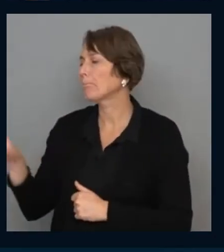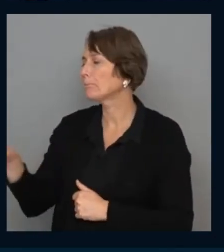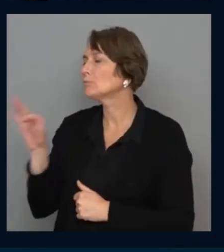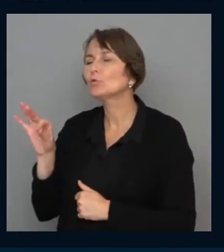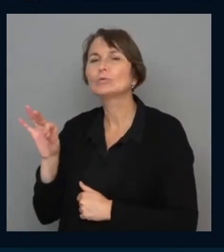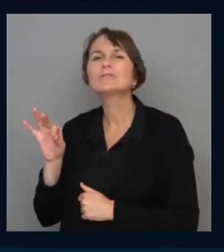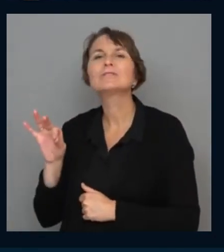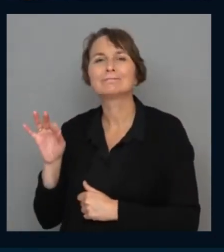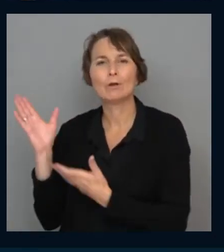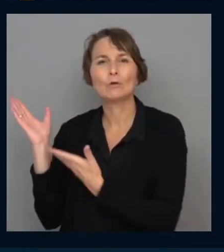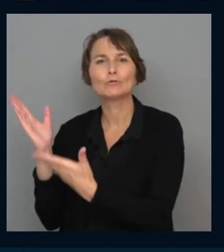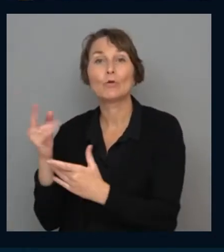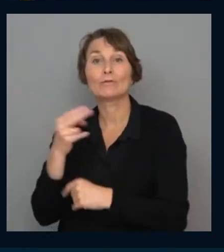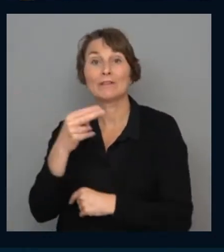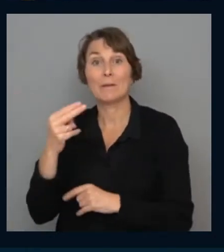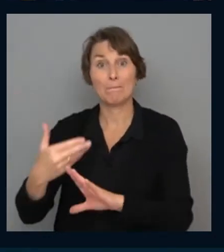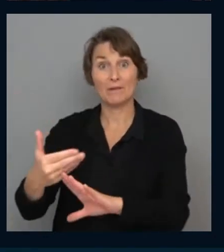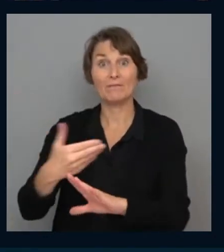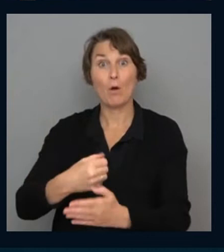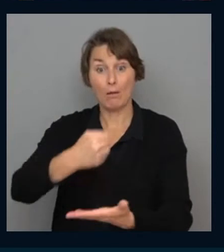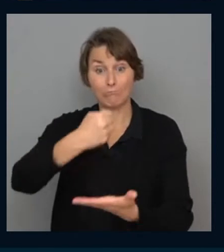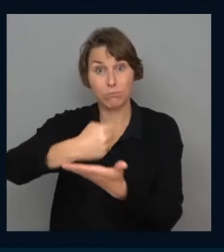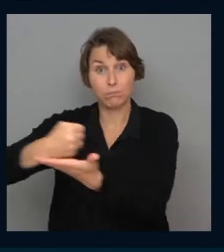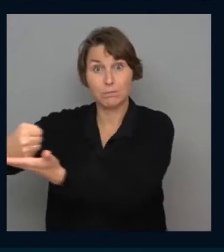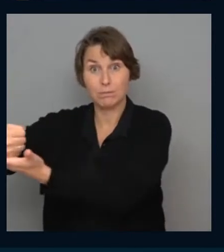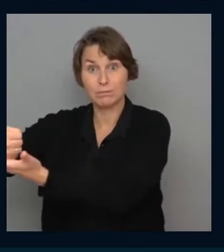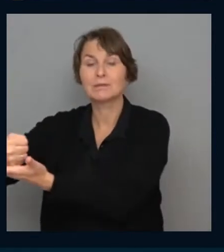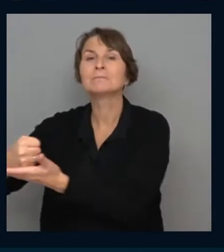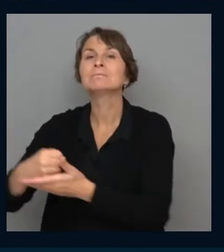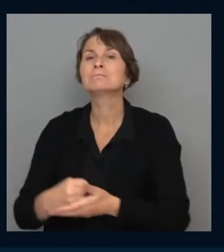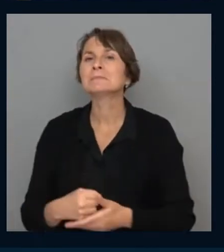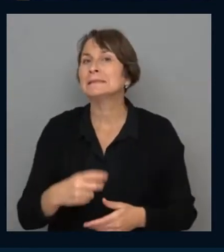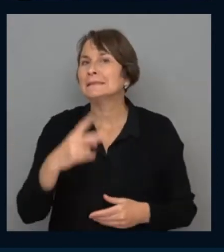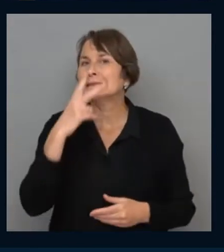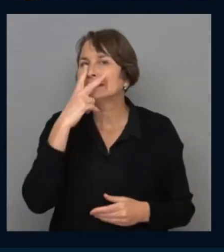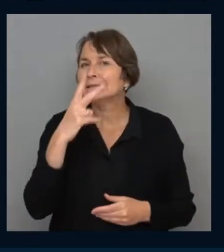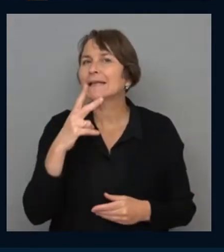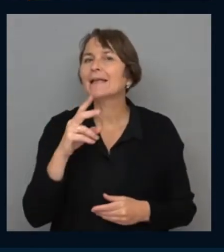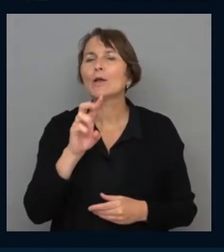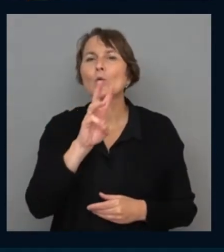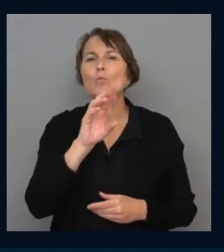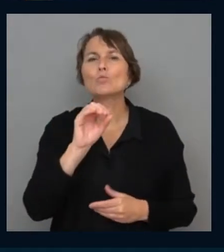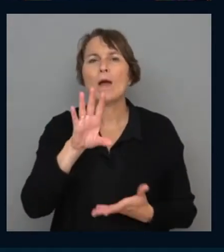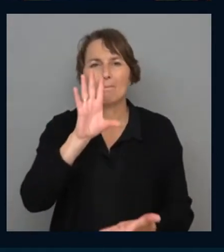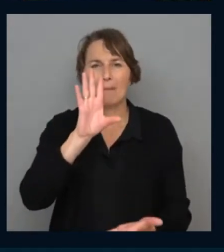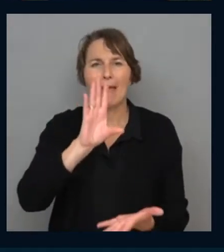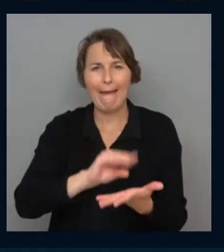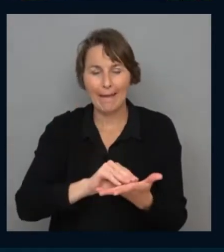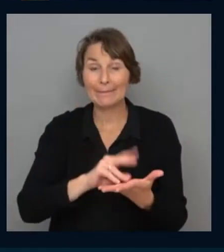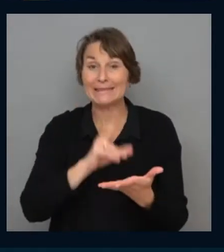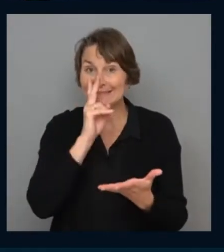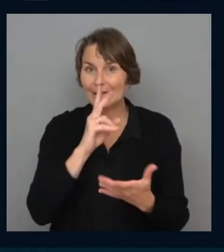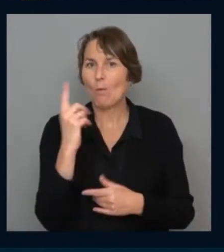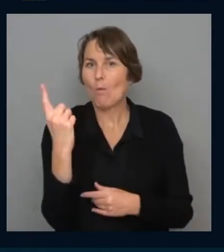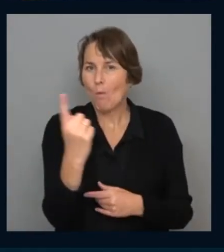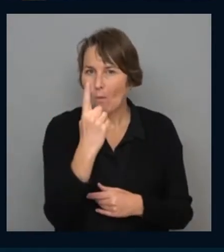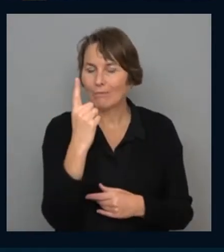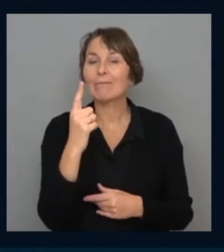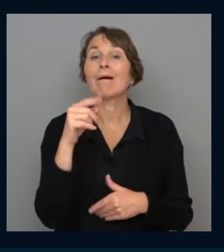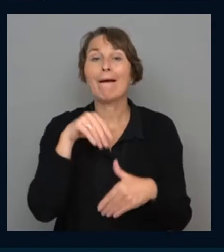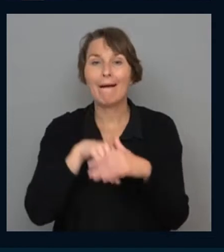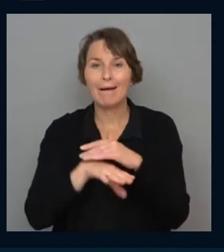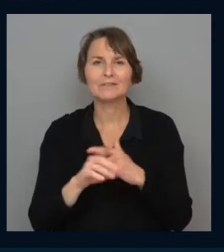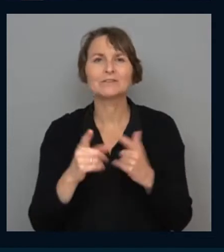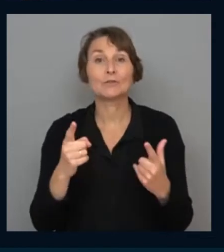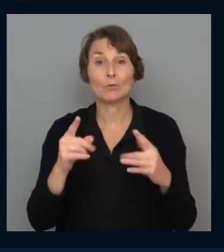it's authenticated through, I can see all the web apps in the subscription I have access to. So we're going to deploy to our